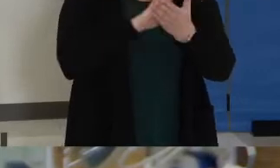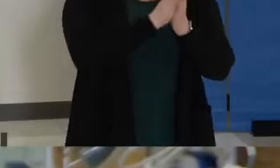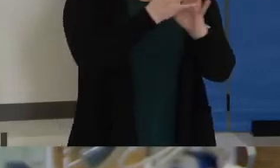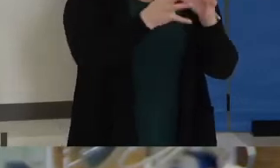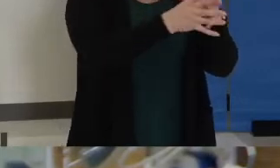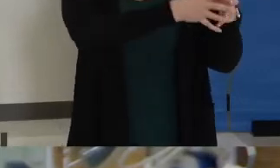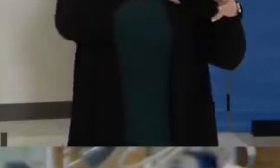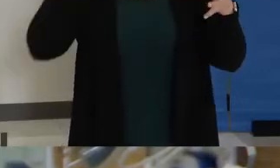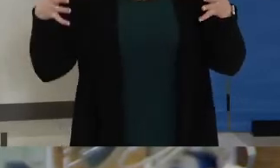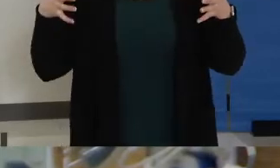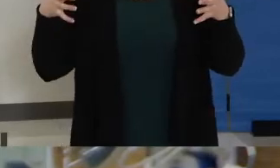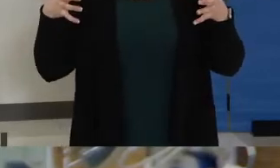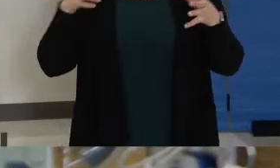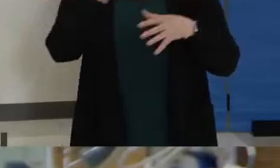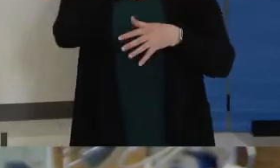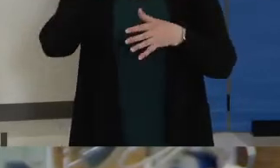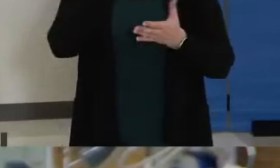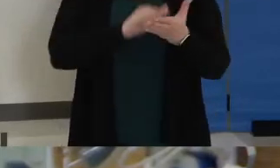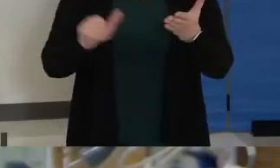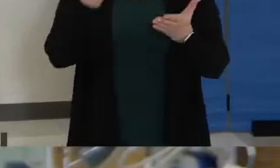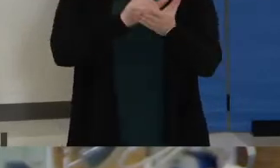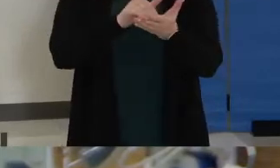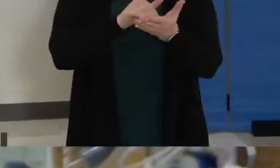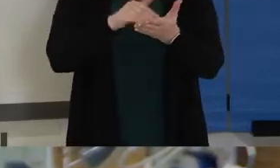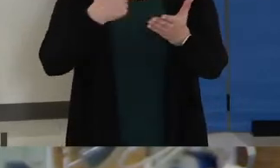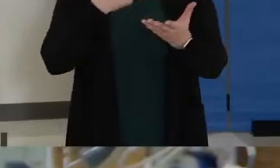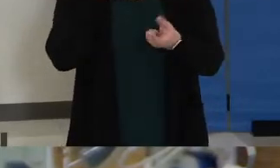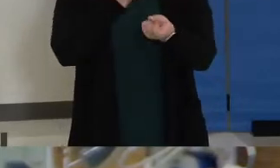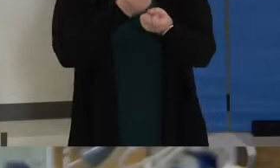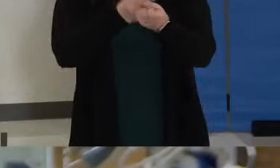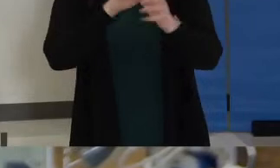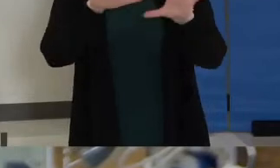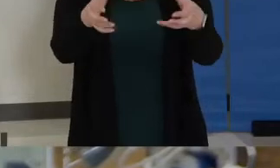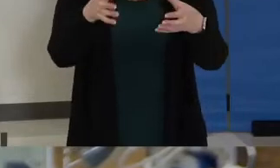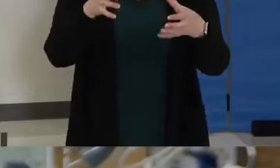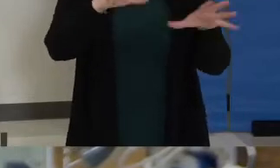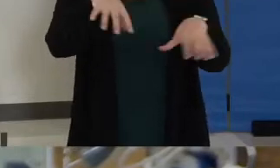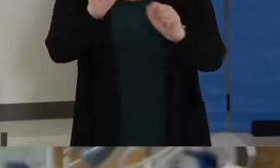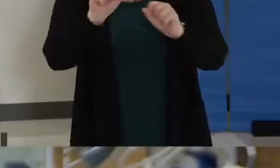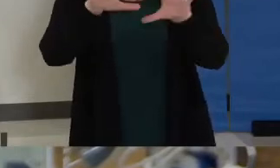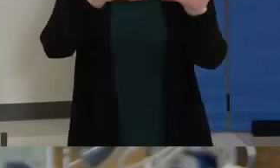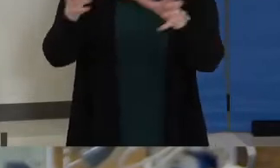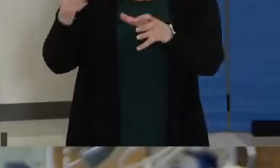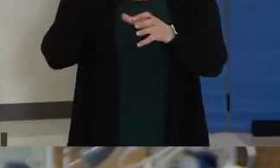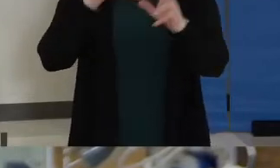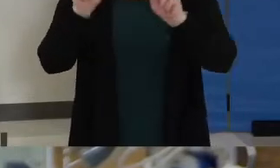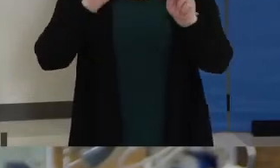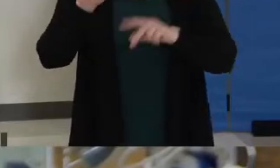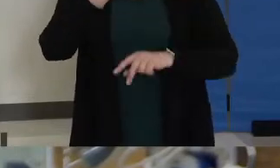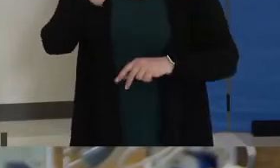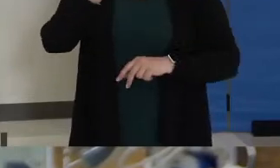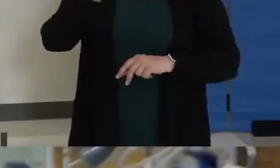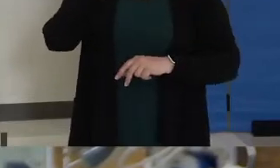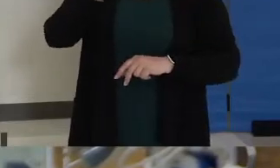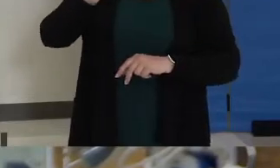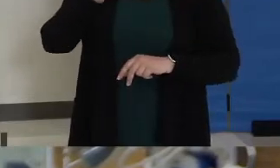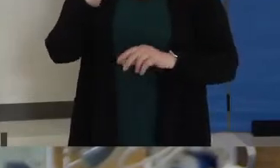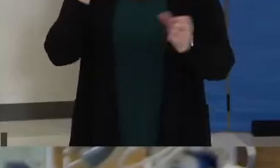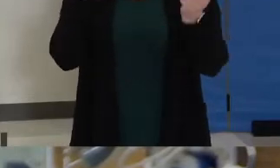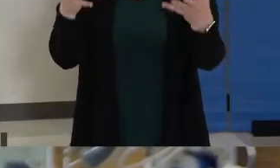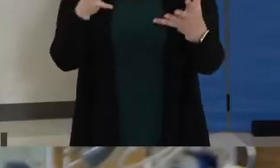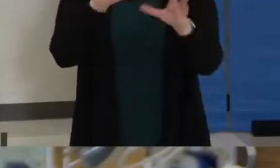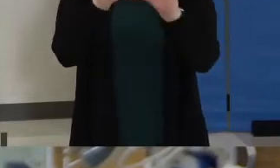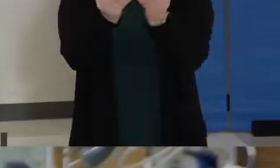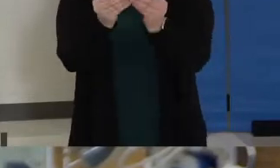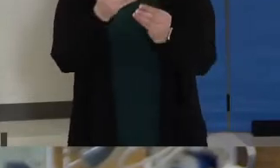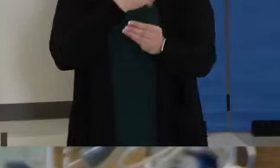thousands, because I facilitate support groups and classes for NAMI, and all of the family members that come forth in those